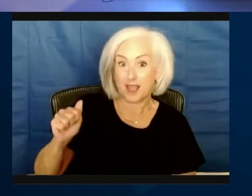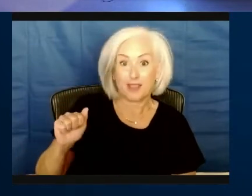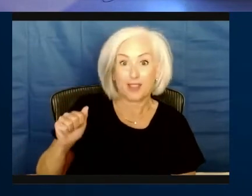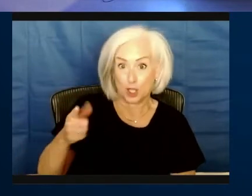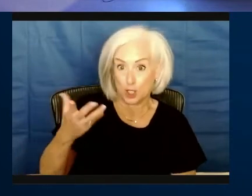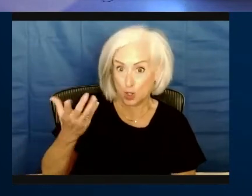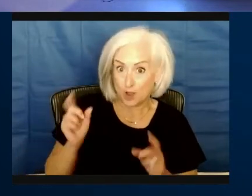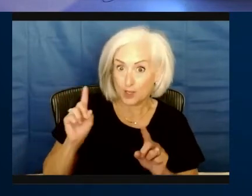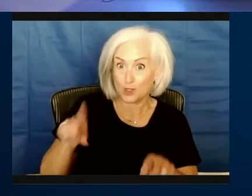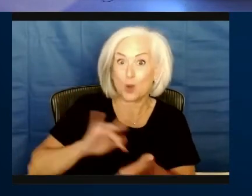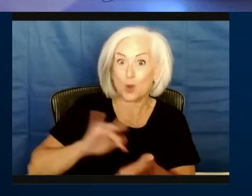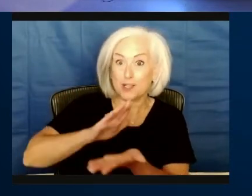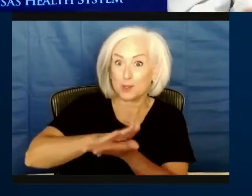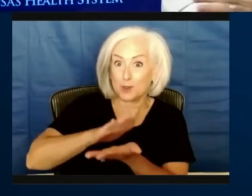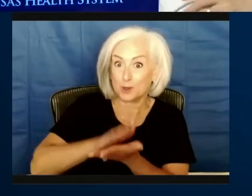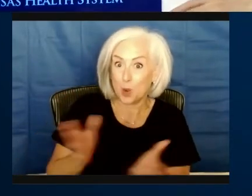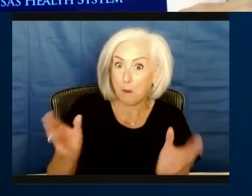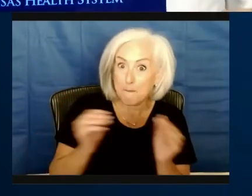or less?